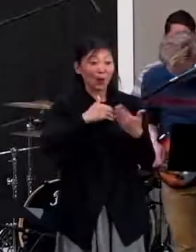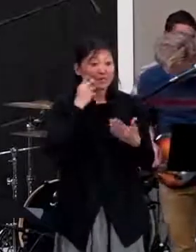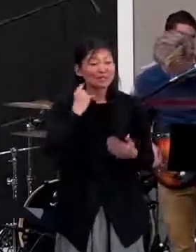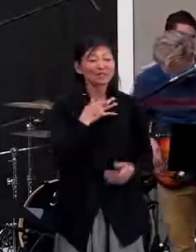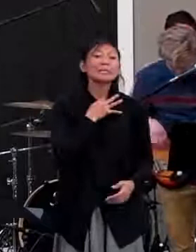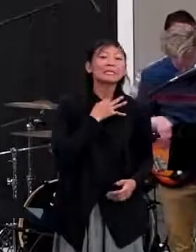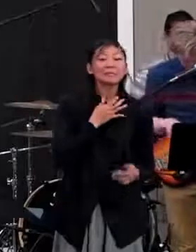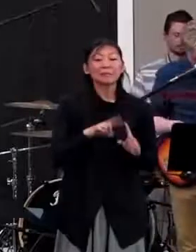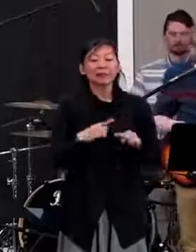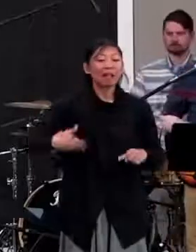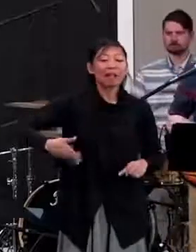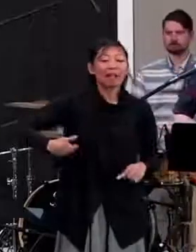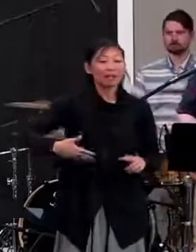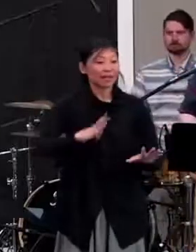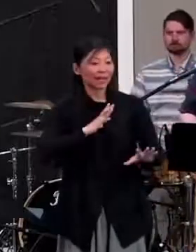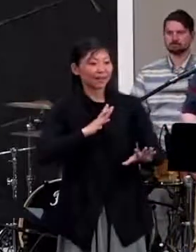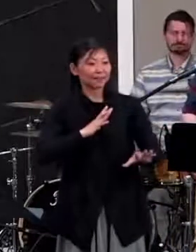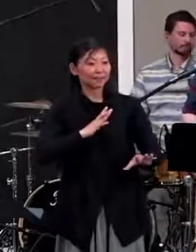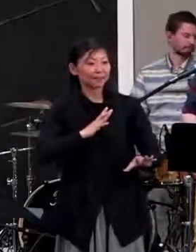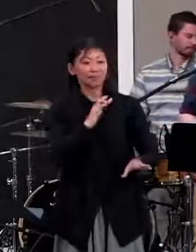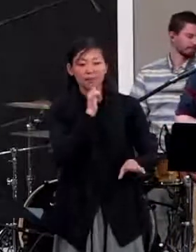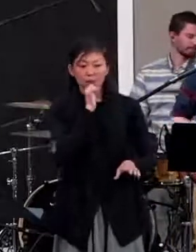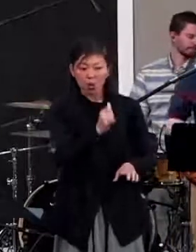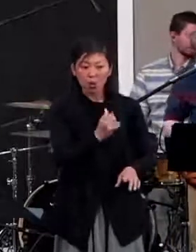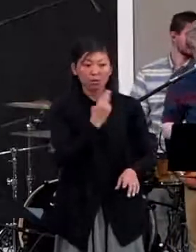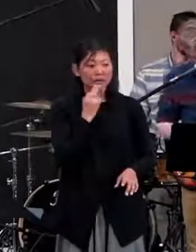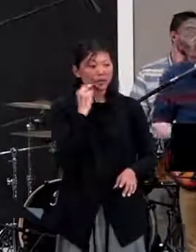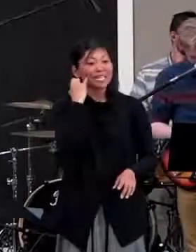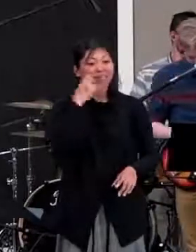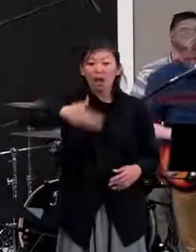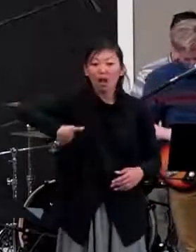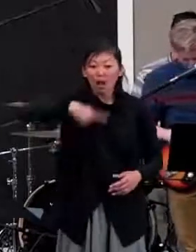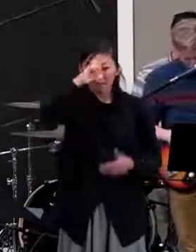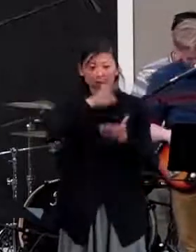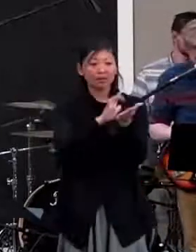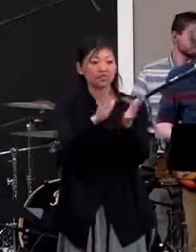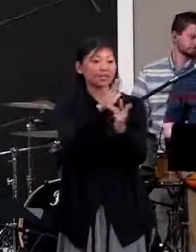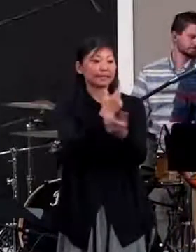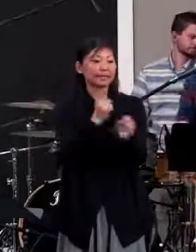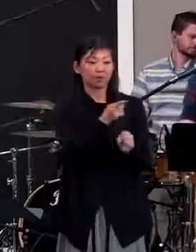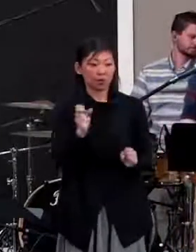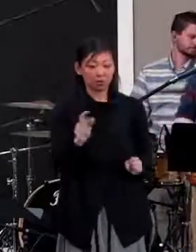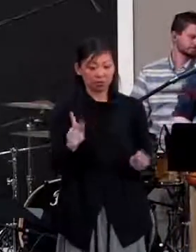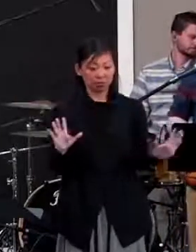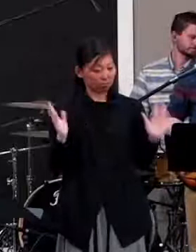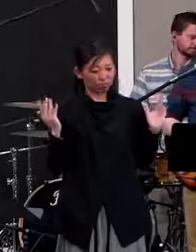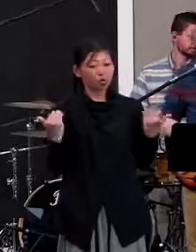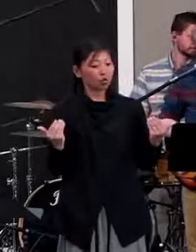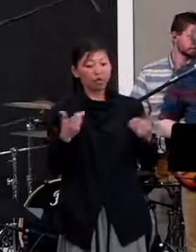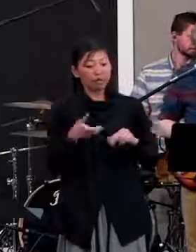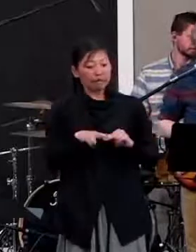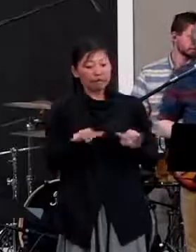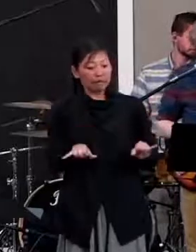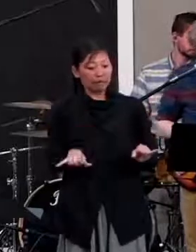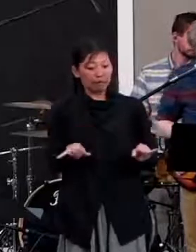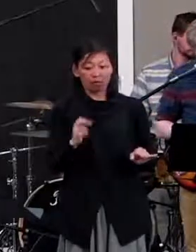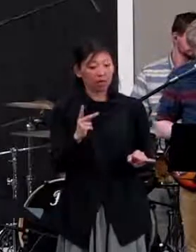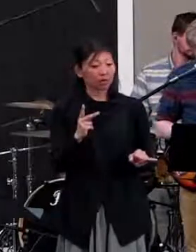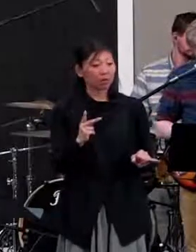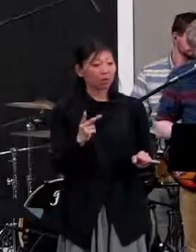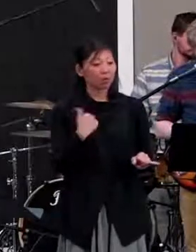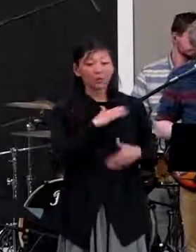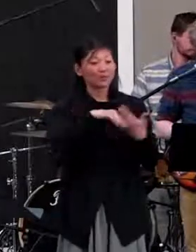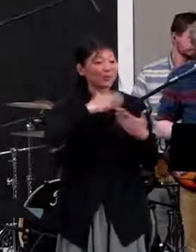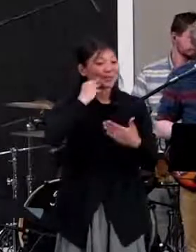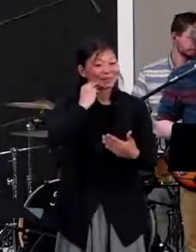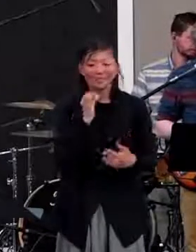ask. Don't testify to something that isn't true about your life. Just feel comfortable sitting in your seat. No one's going to judge you. In fact, we've all been there